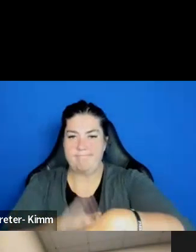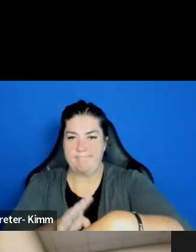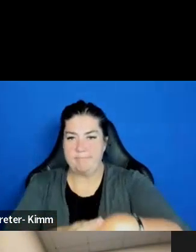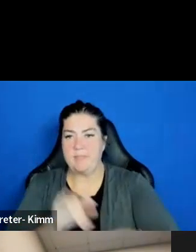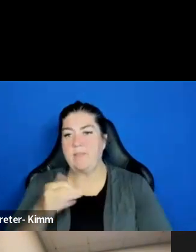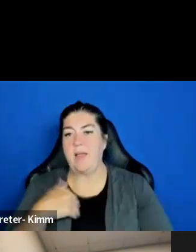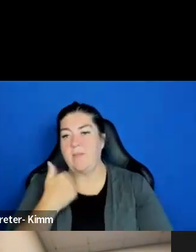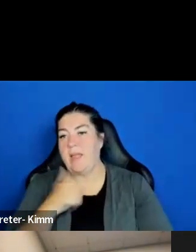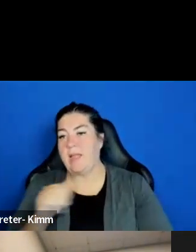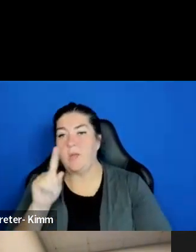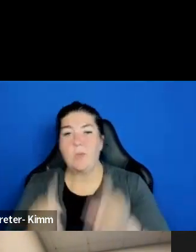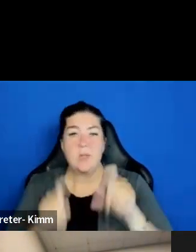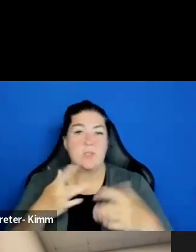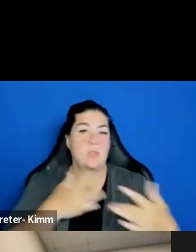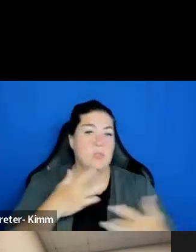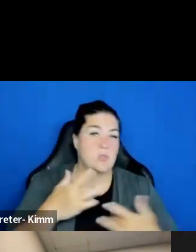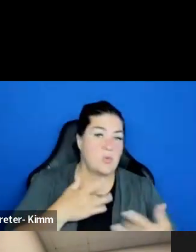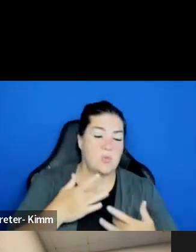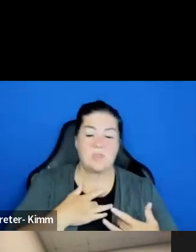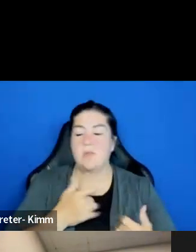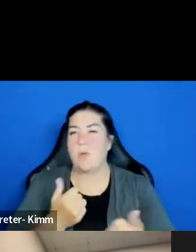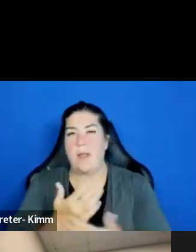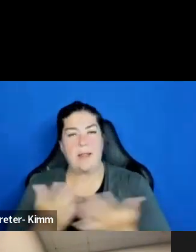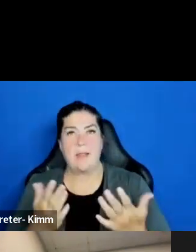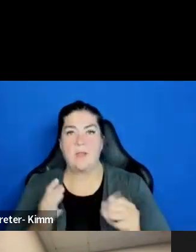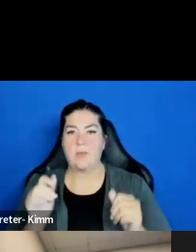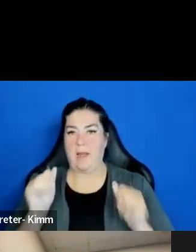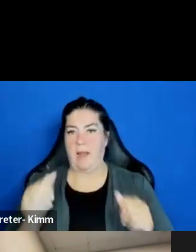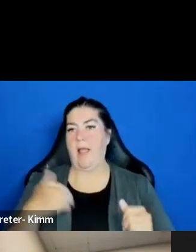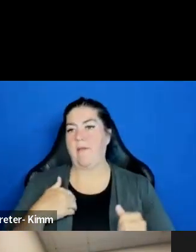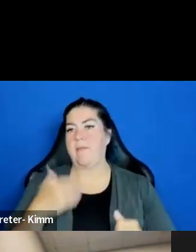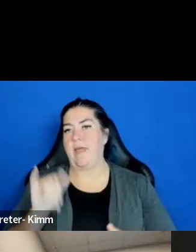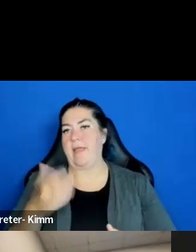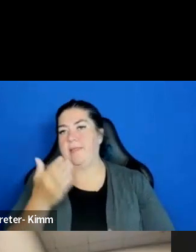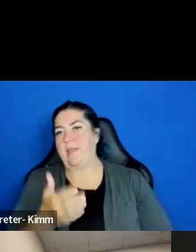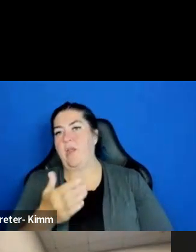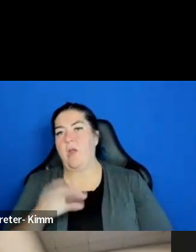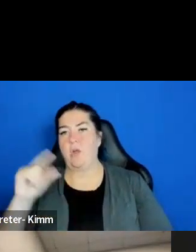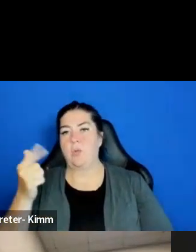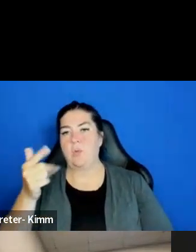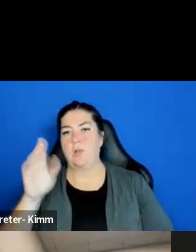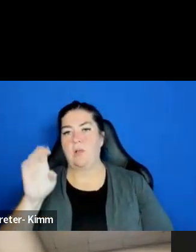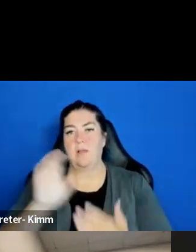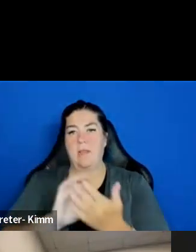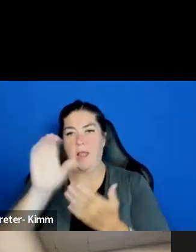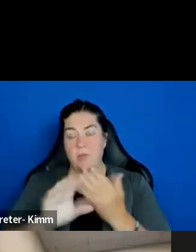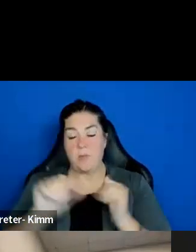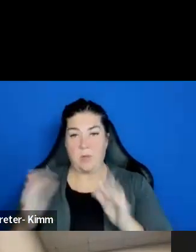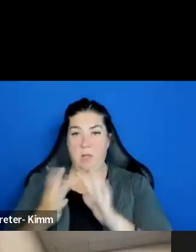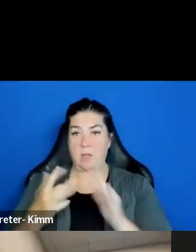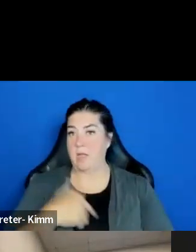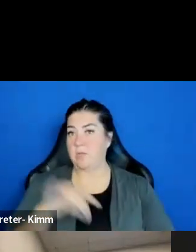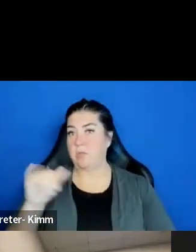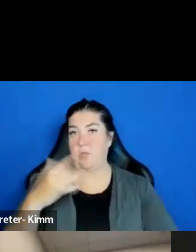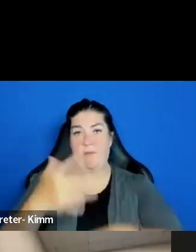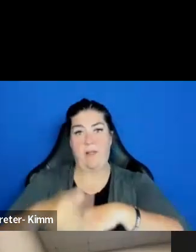questions or concerns, you're always able to kind of have that. I'm hopefully on just your Google Calendar, but please reach out to us as well. We're available if